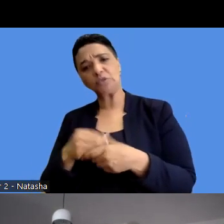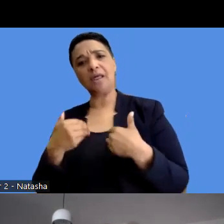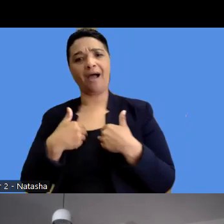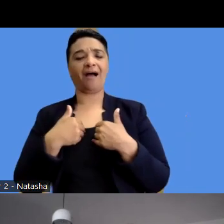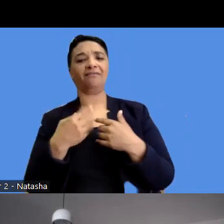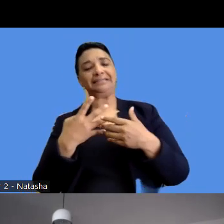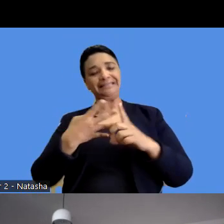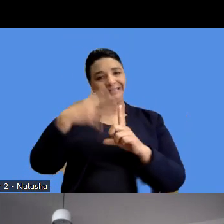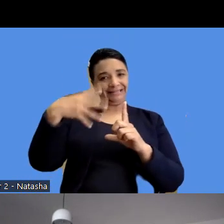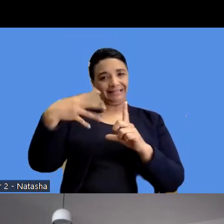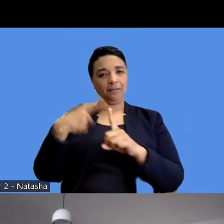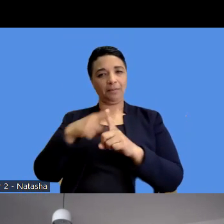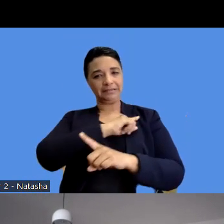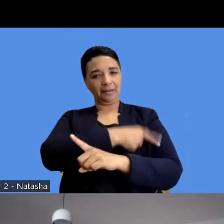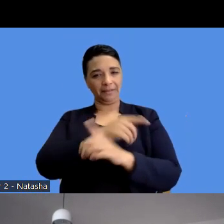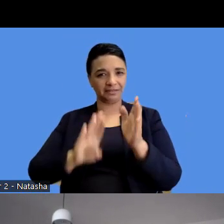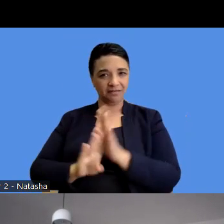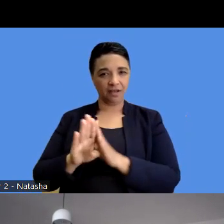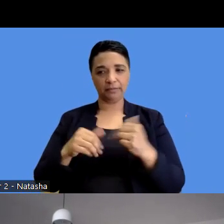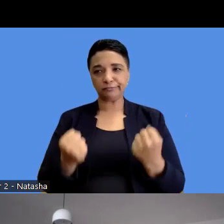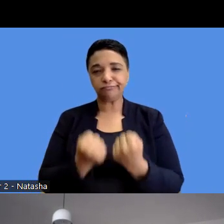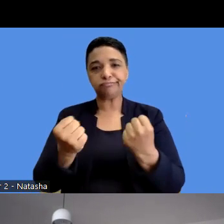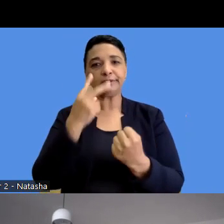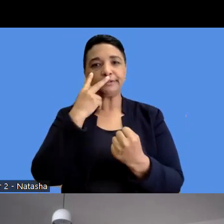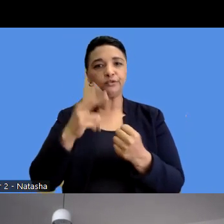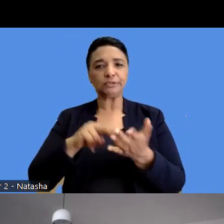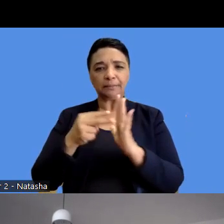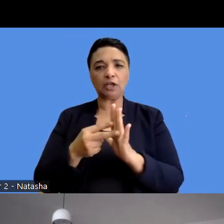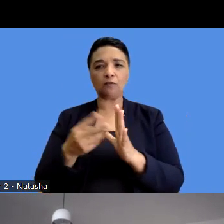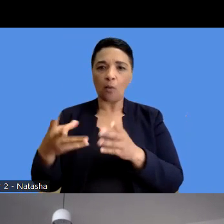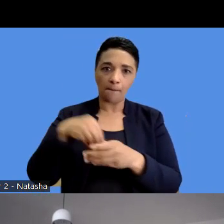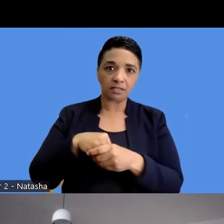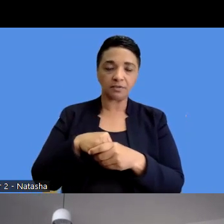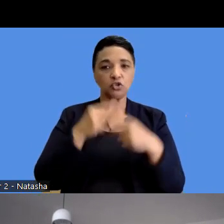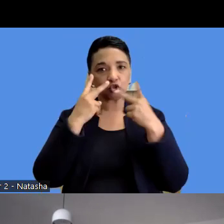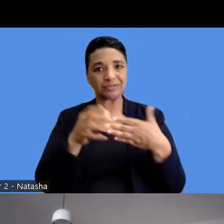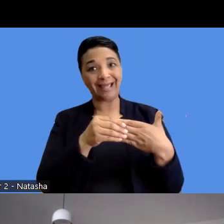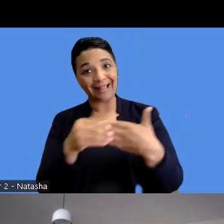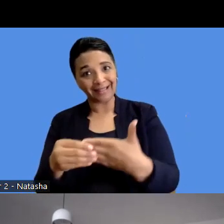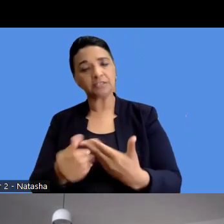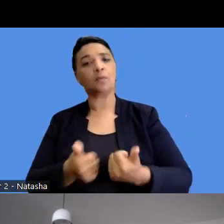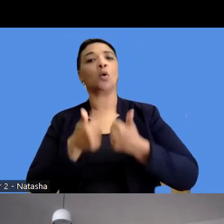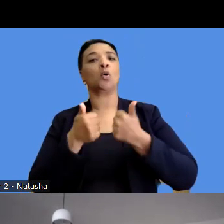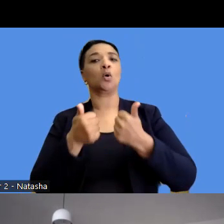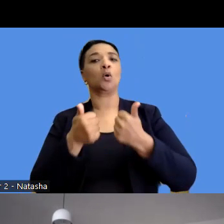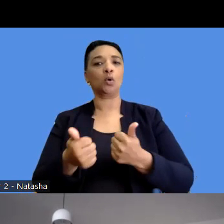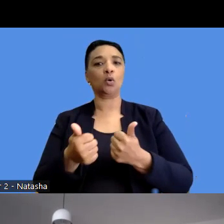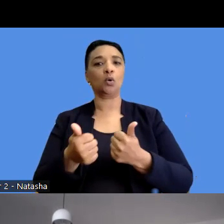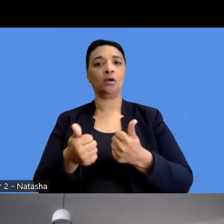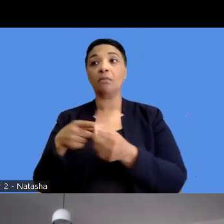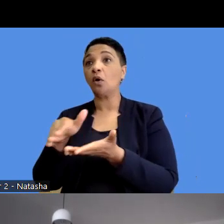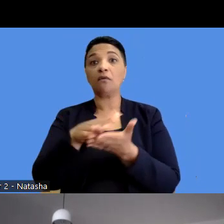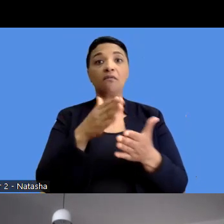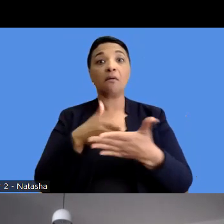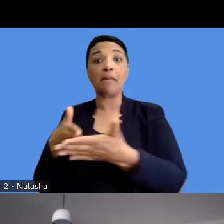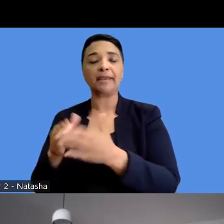data, capacity development, meaningful participation and leadership indeed of OPDs and the removal of barriers. So